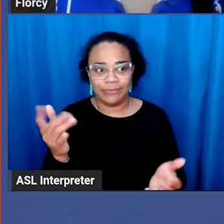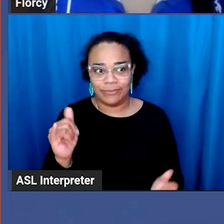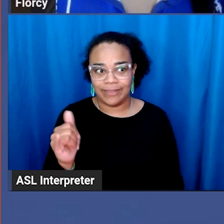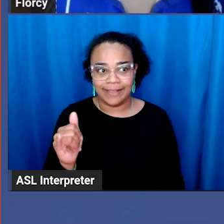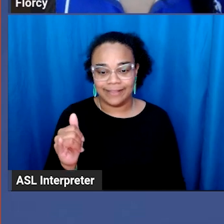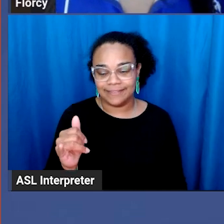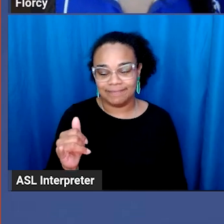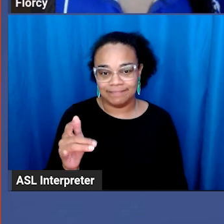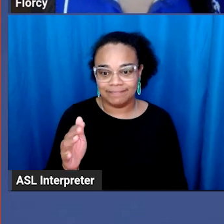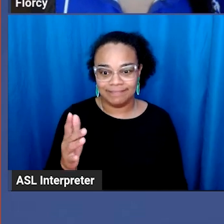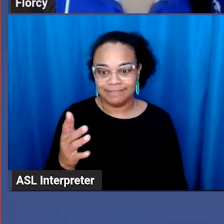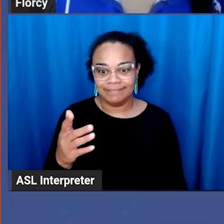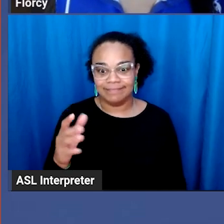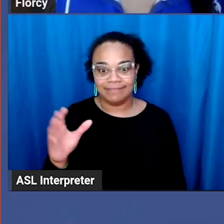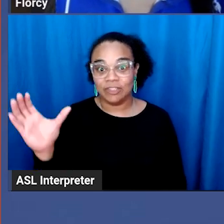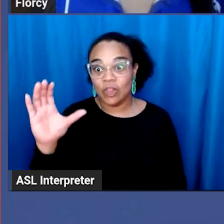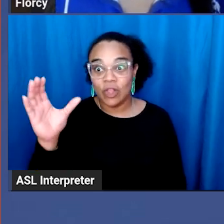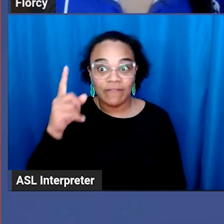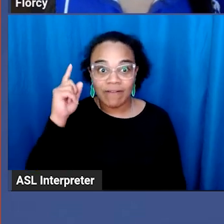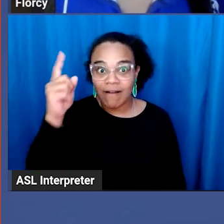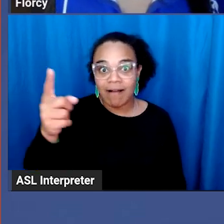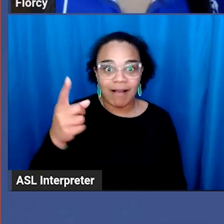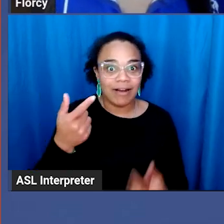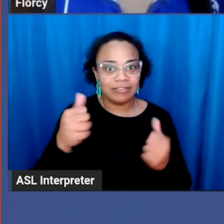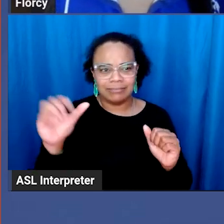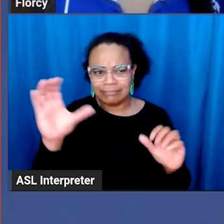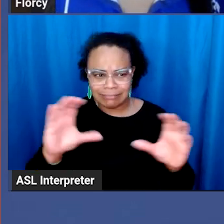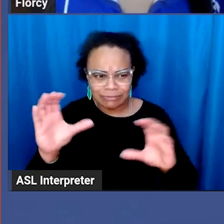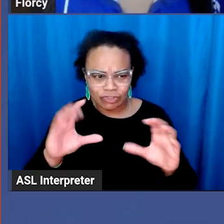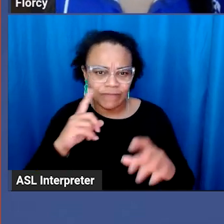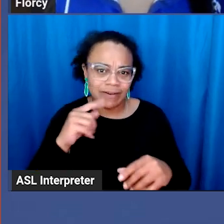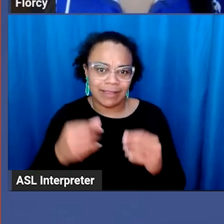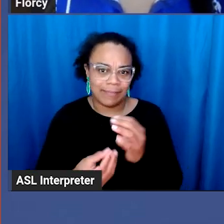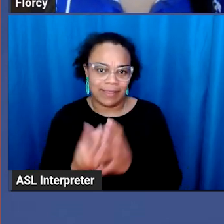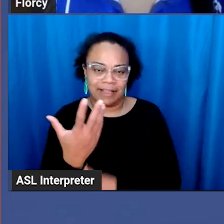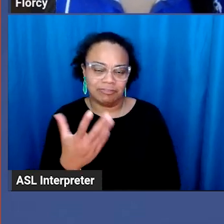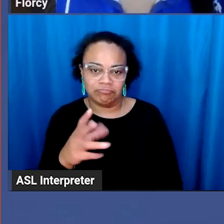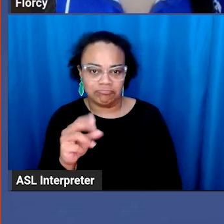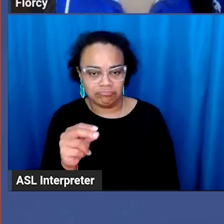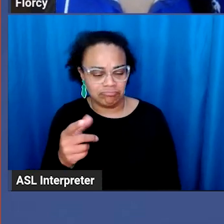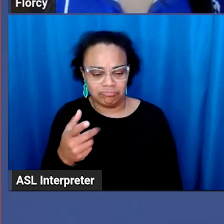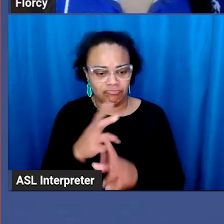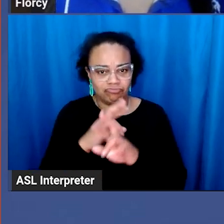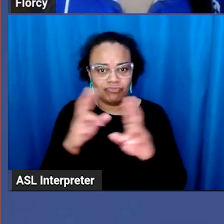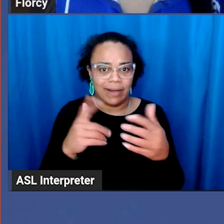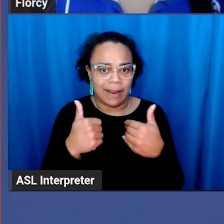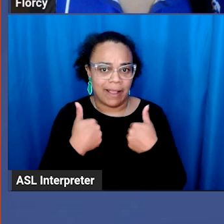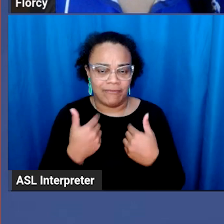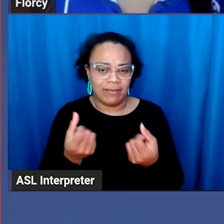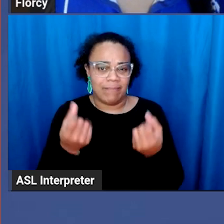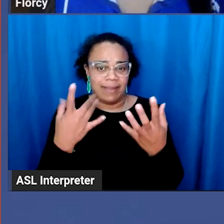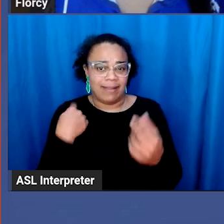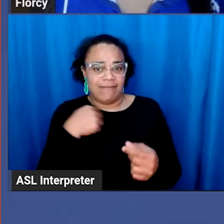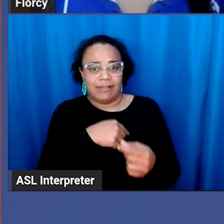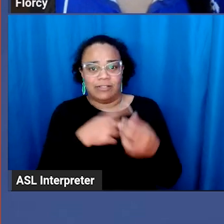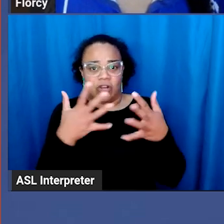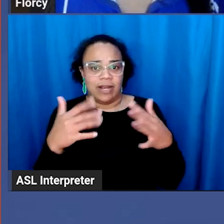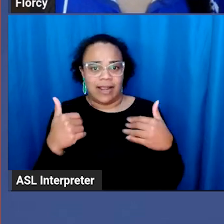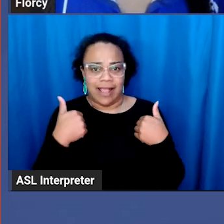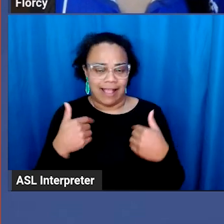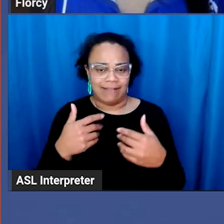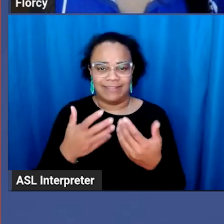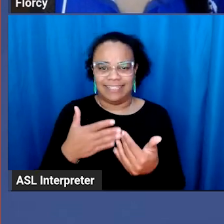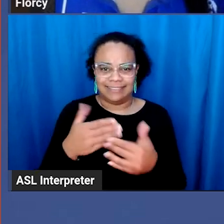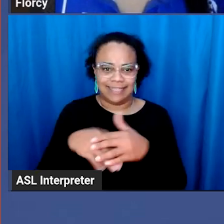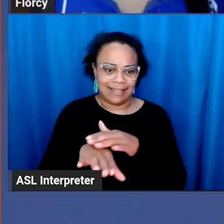like far and try to search for these plants. Like these are all plants that, you know, a lot of us do have like accessible to